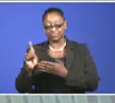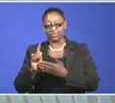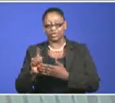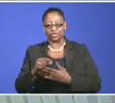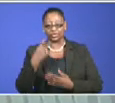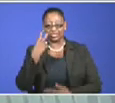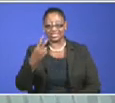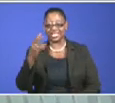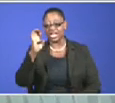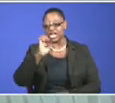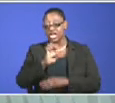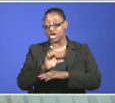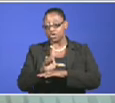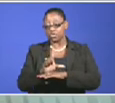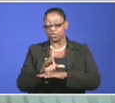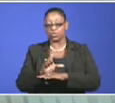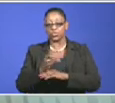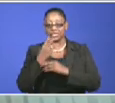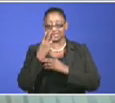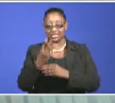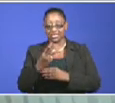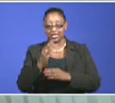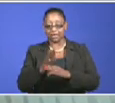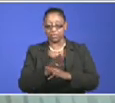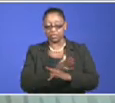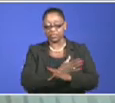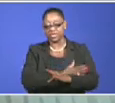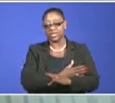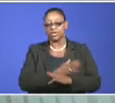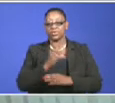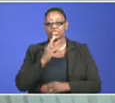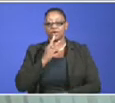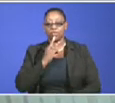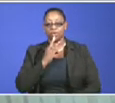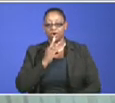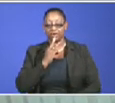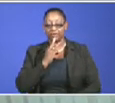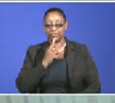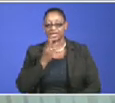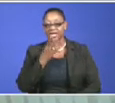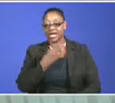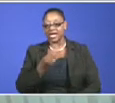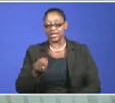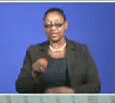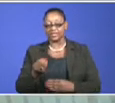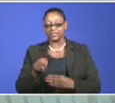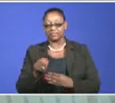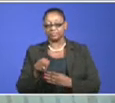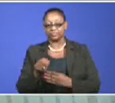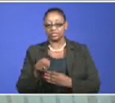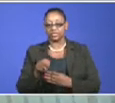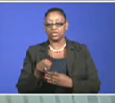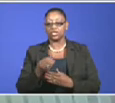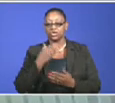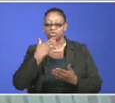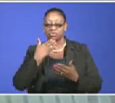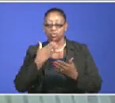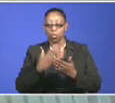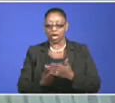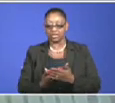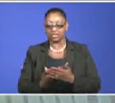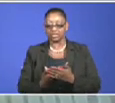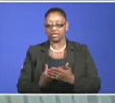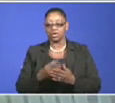will be able to see improvements to their water supply. A number of upgrades are presently underway to supply quality potable water